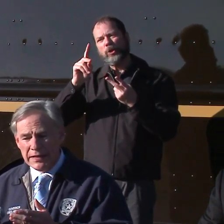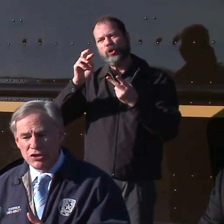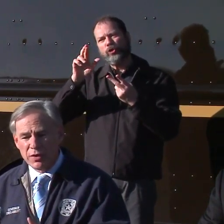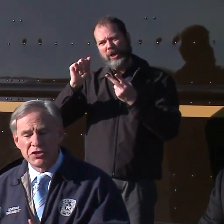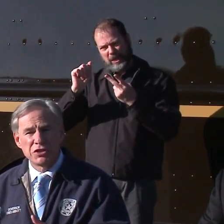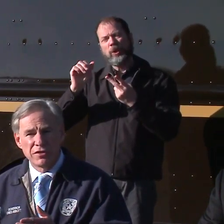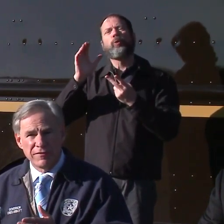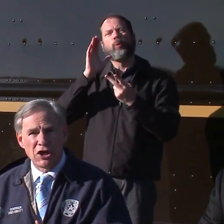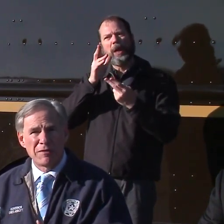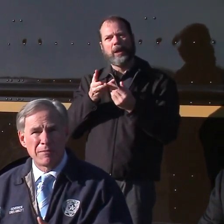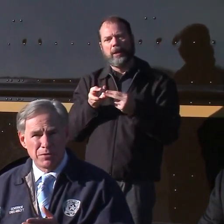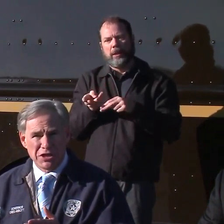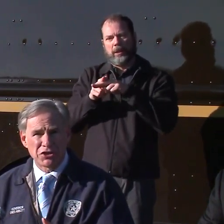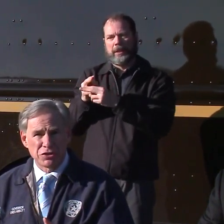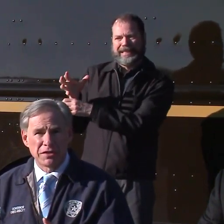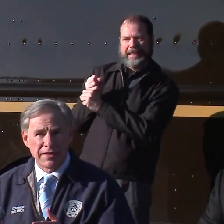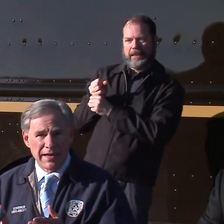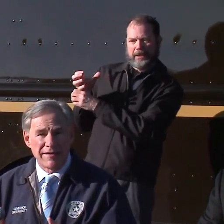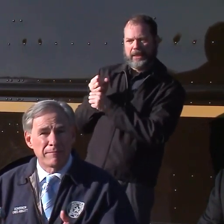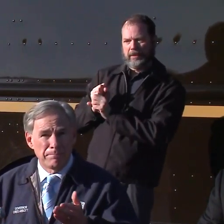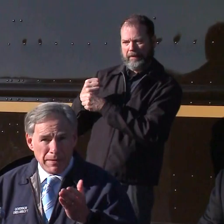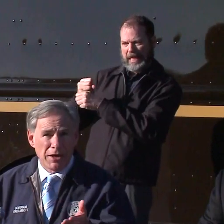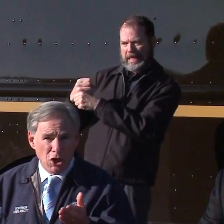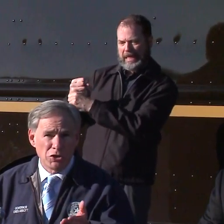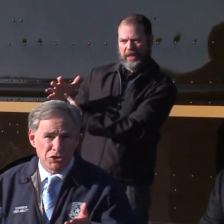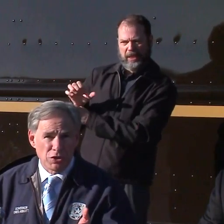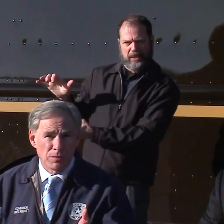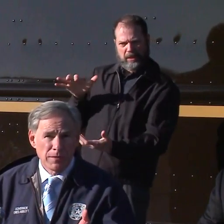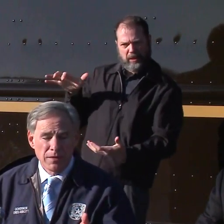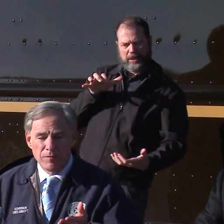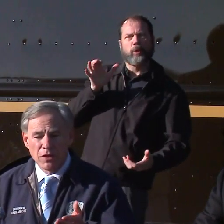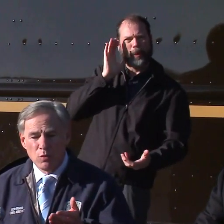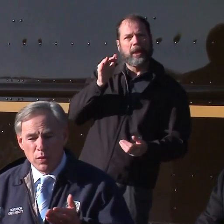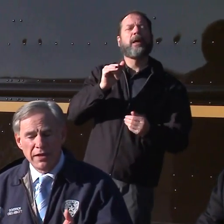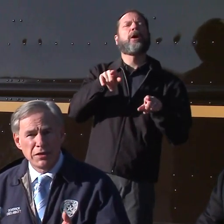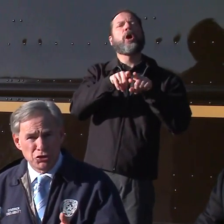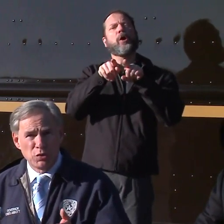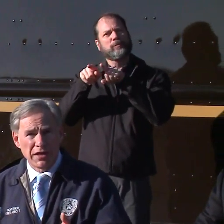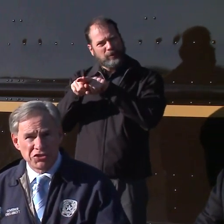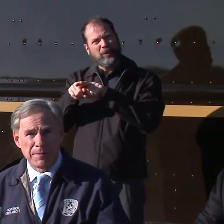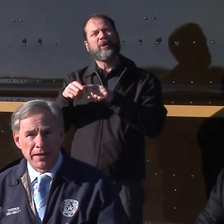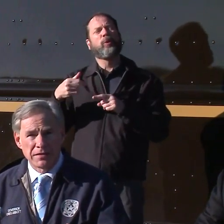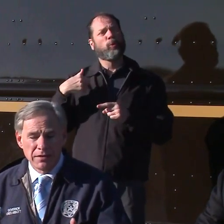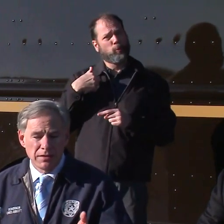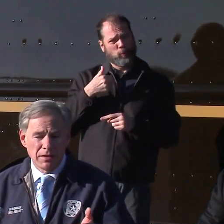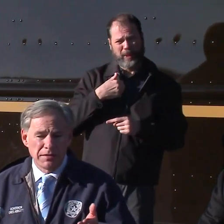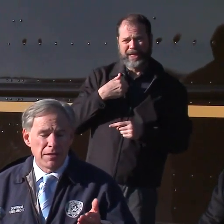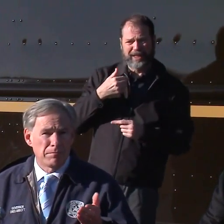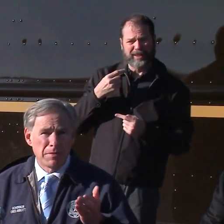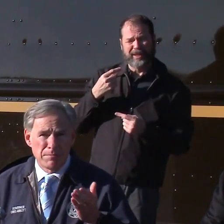will be increasing the volume of production that they have. But also, we